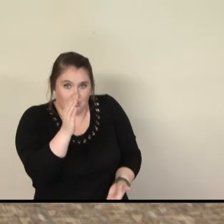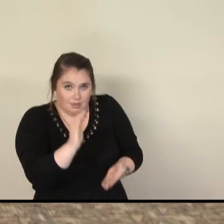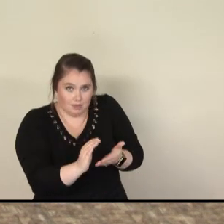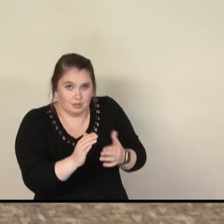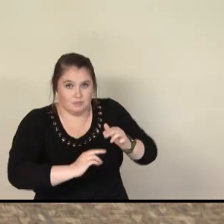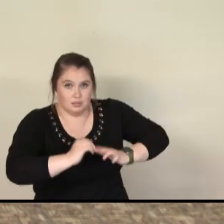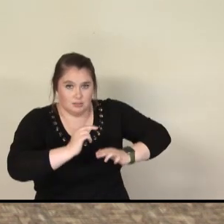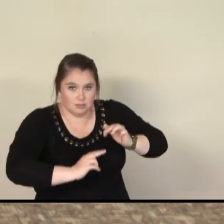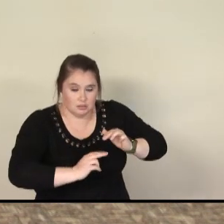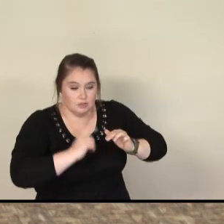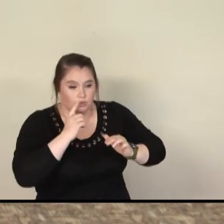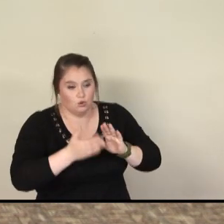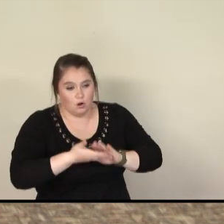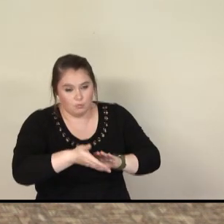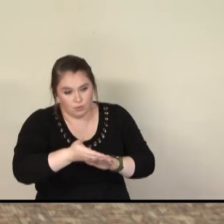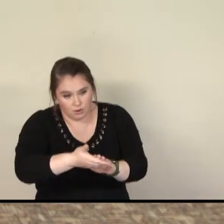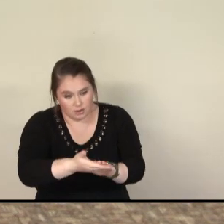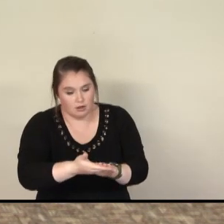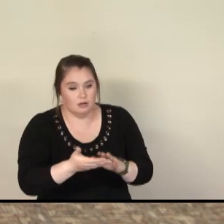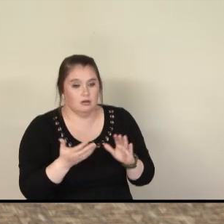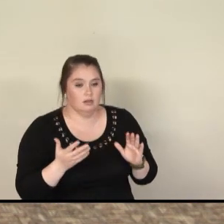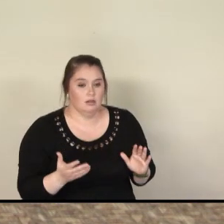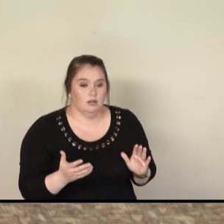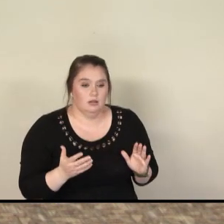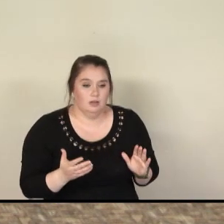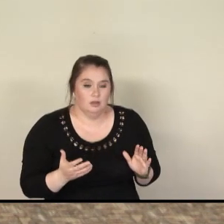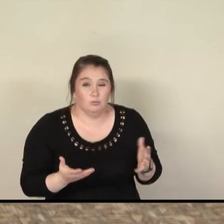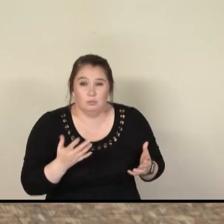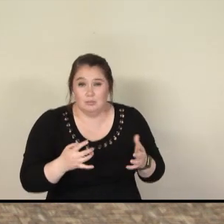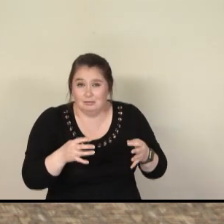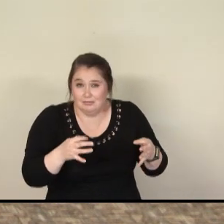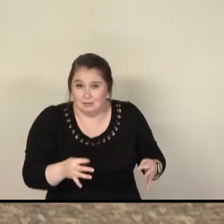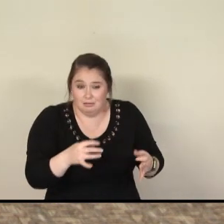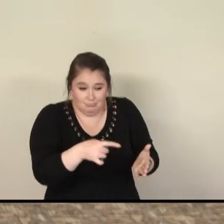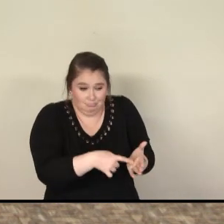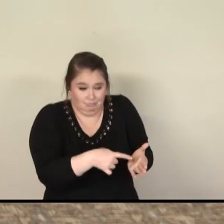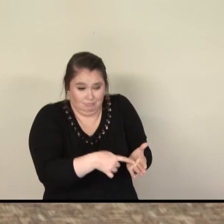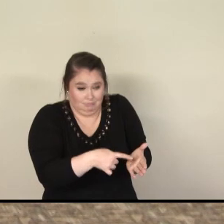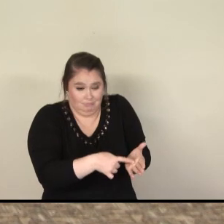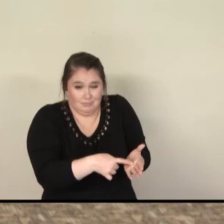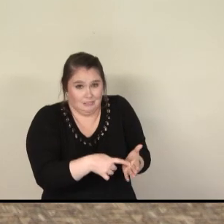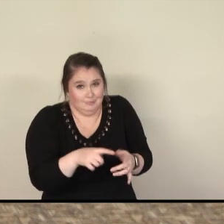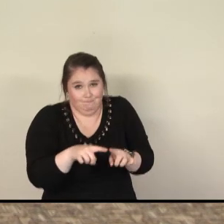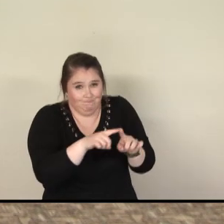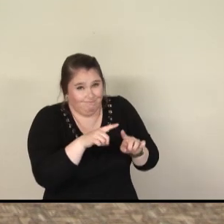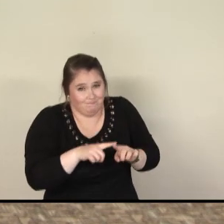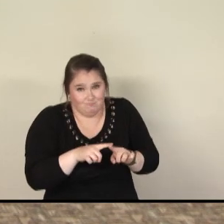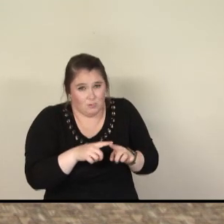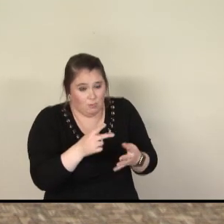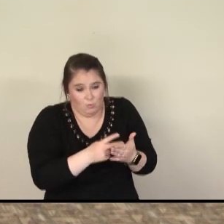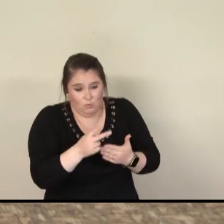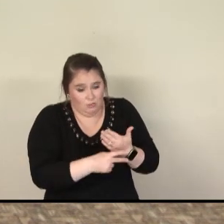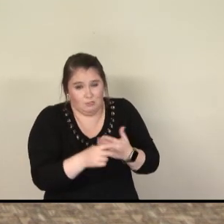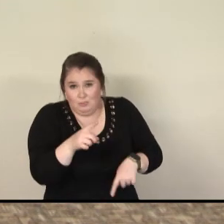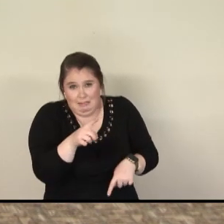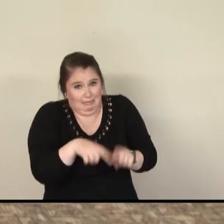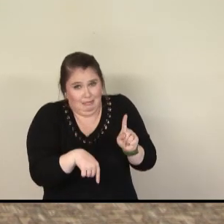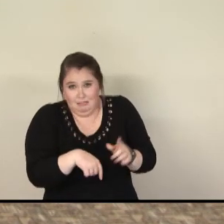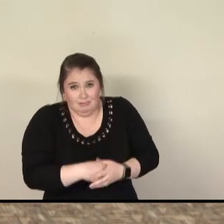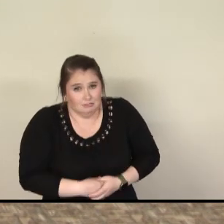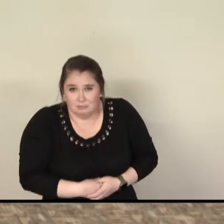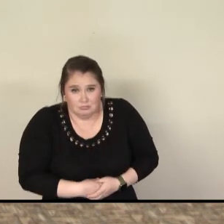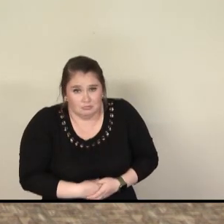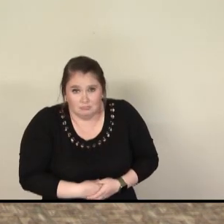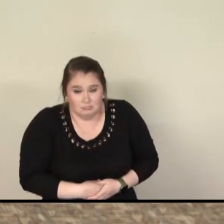to operate. You might decide that you can't afford to have certain programs, and so you just have to study